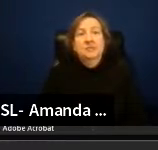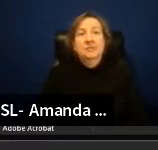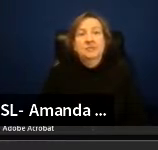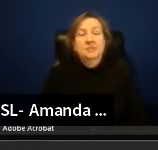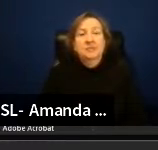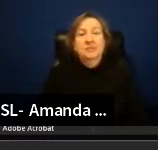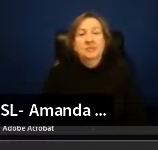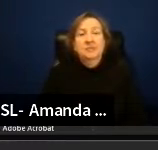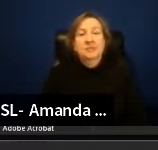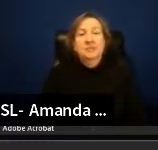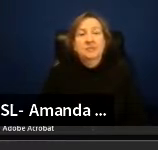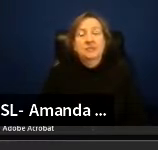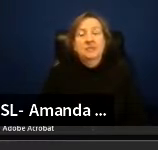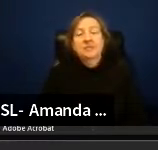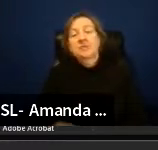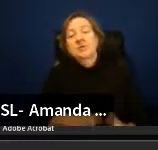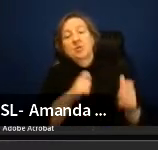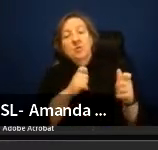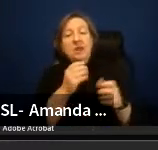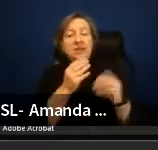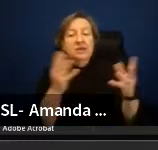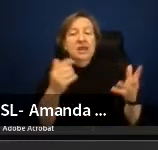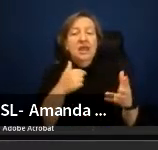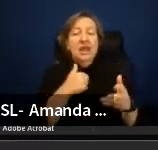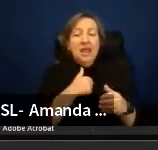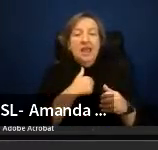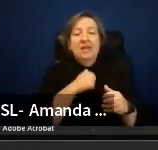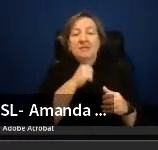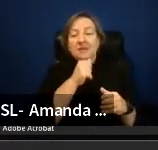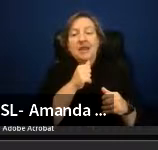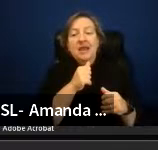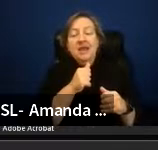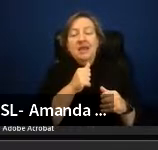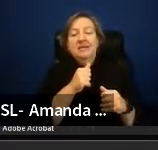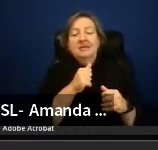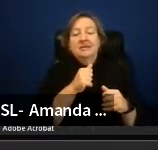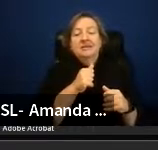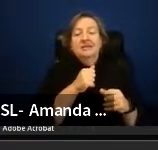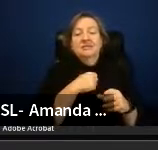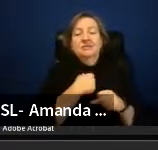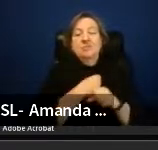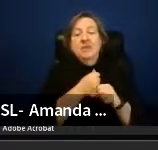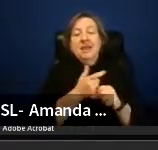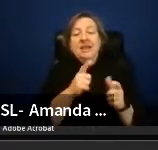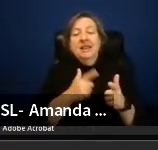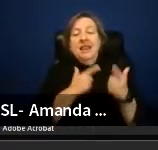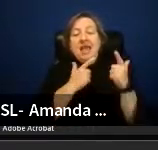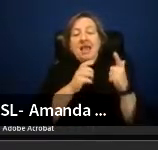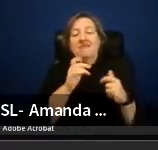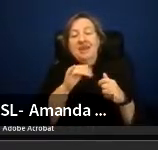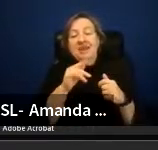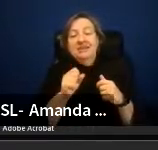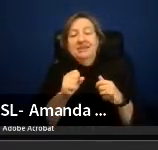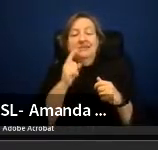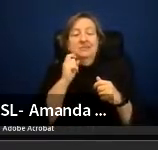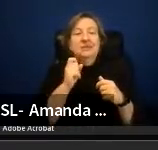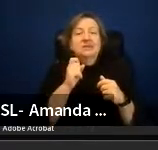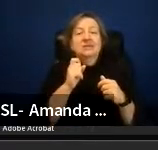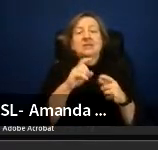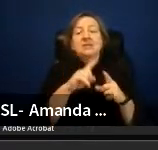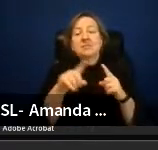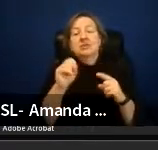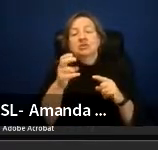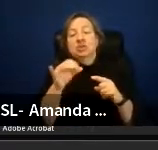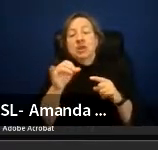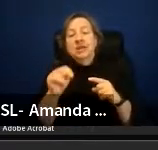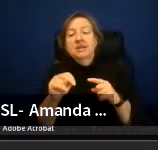Great. And just a quick note, so I'm not going to make live edits just to like make it easier here, but Shannon is